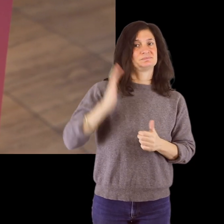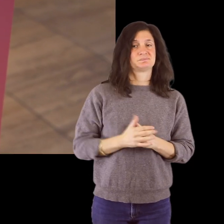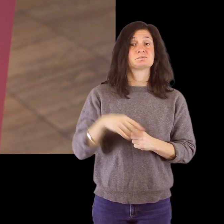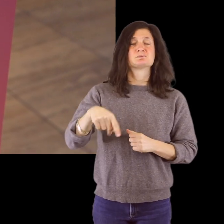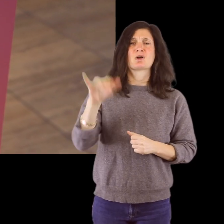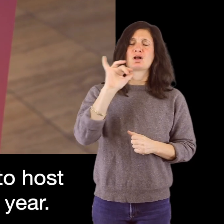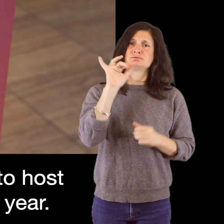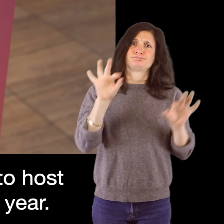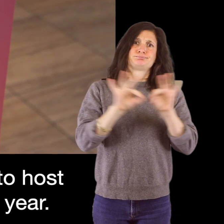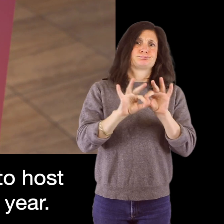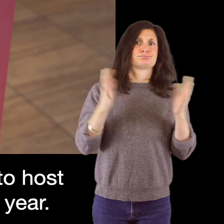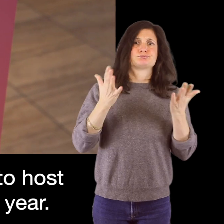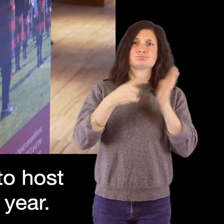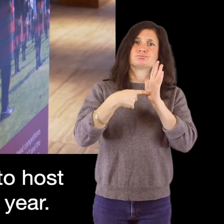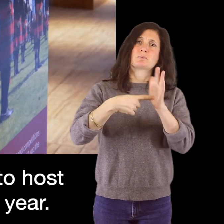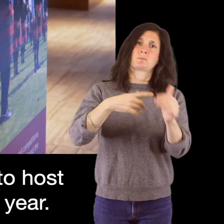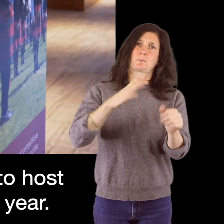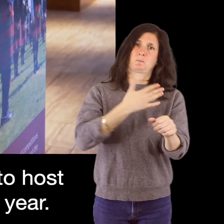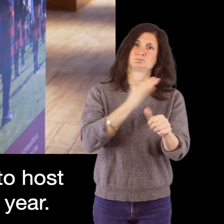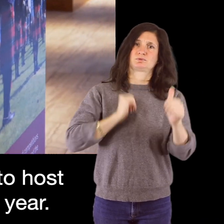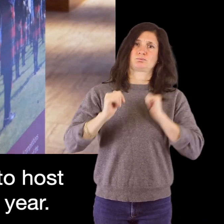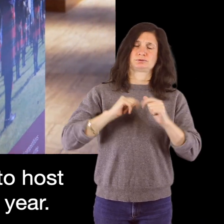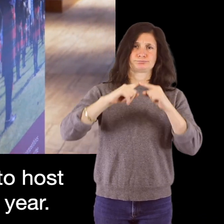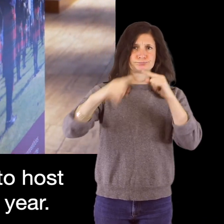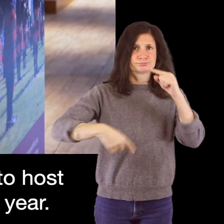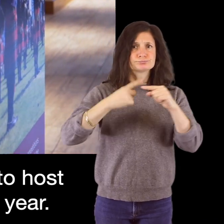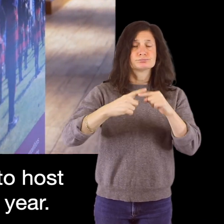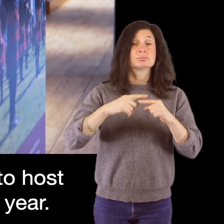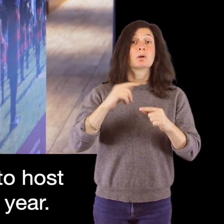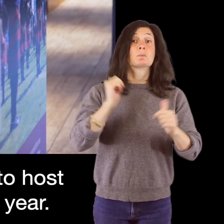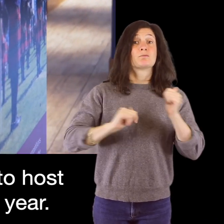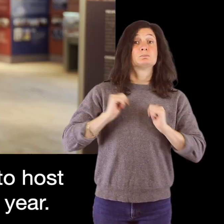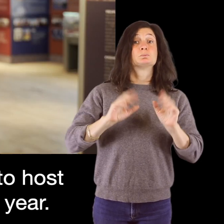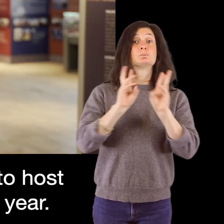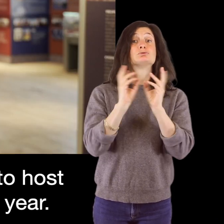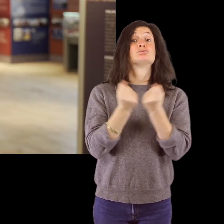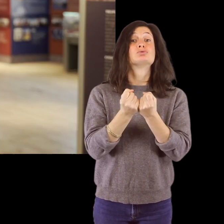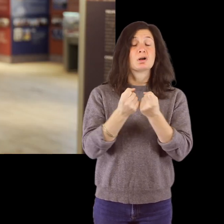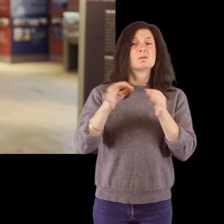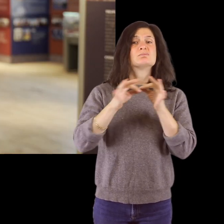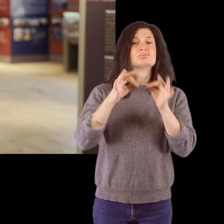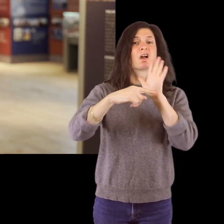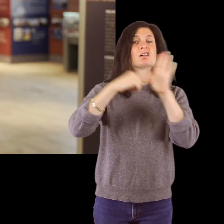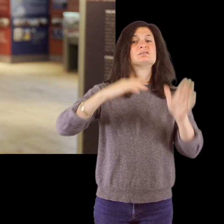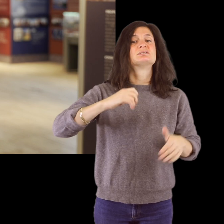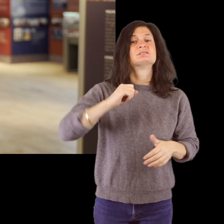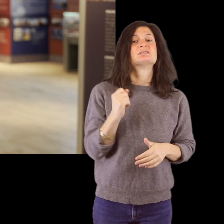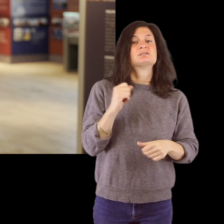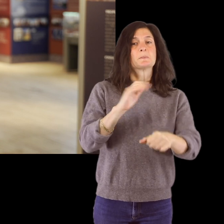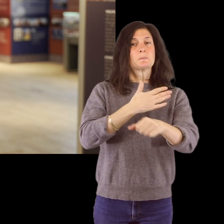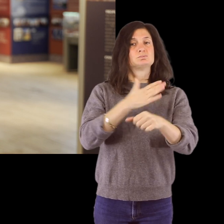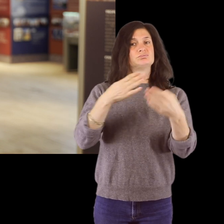music and the dance. The centre also makes it a priority to host musical performances across the year. These performances